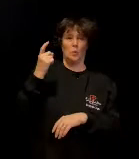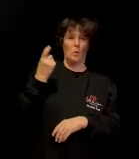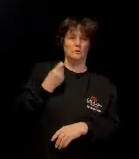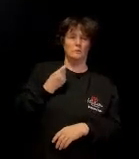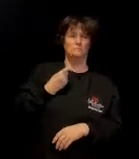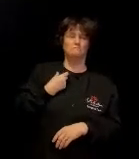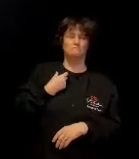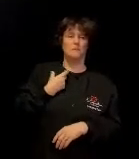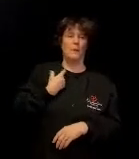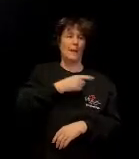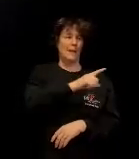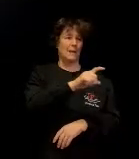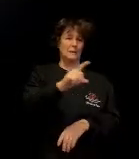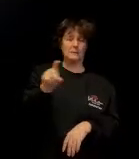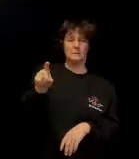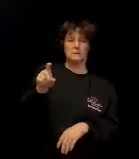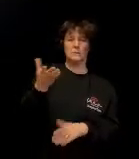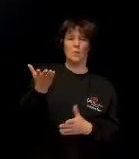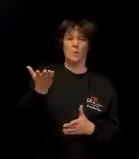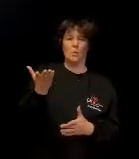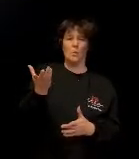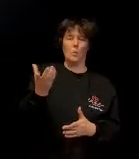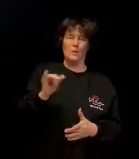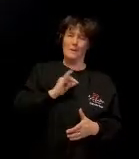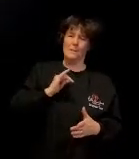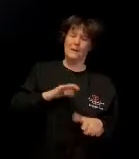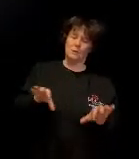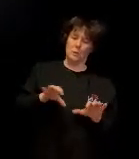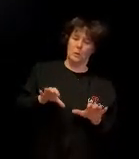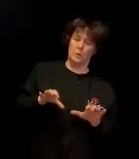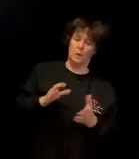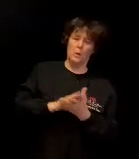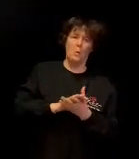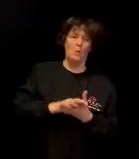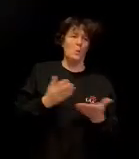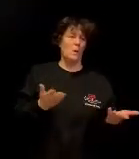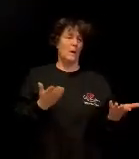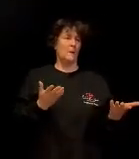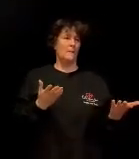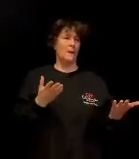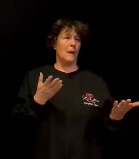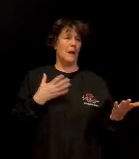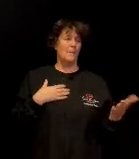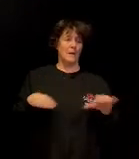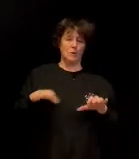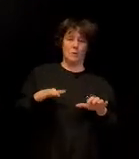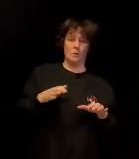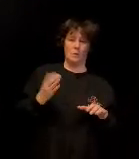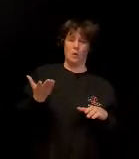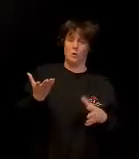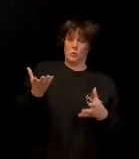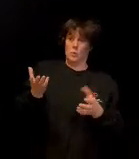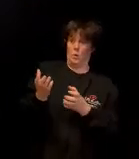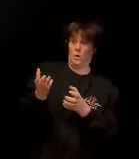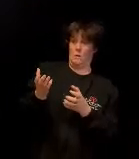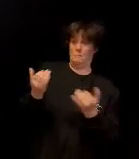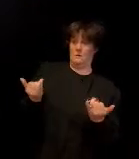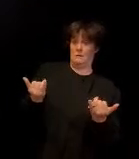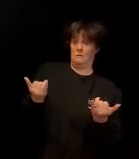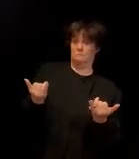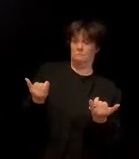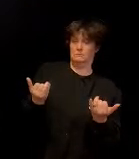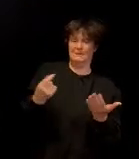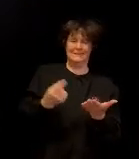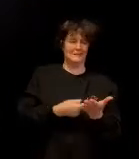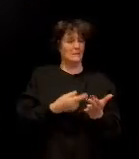ask you tonight. But what am I doing? Lord, what am I doing? What am I doing what you want me to do right now? And